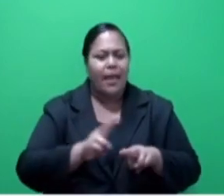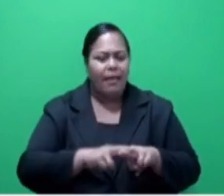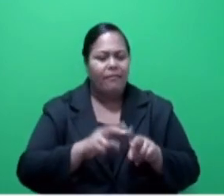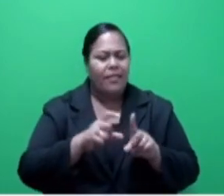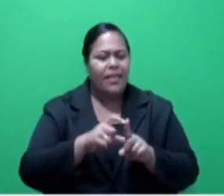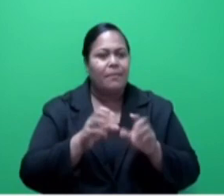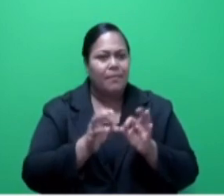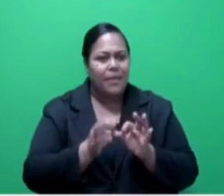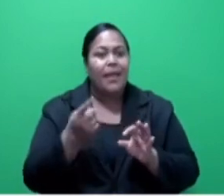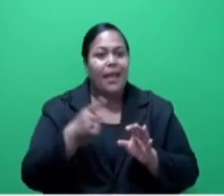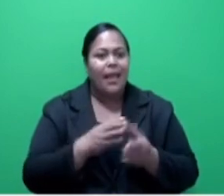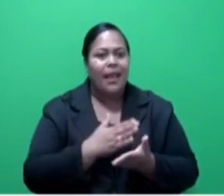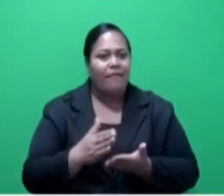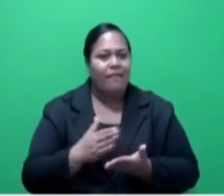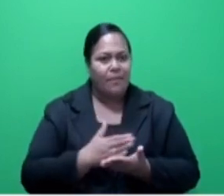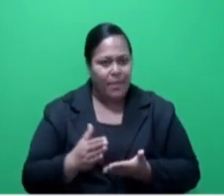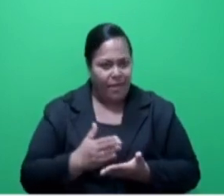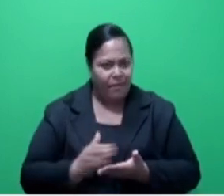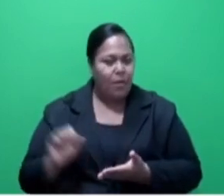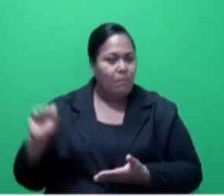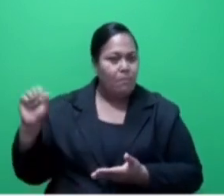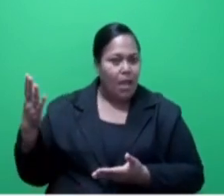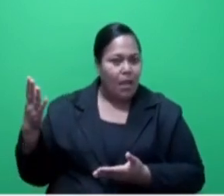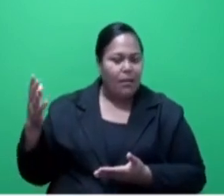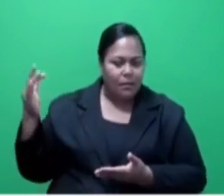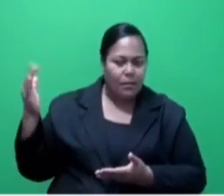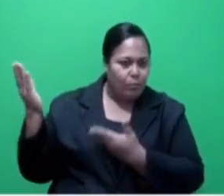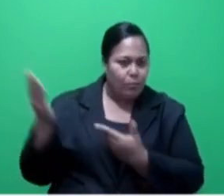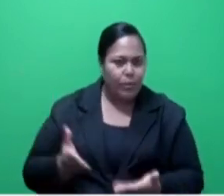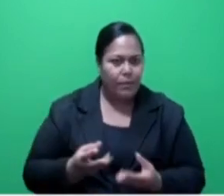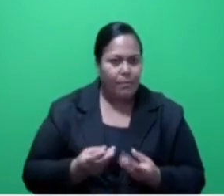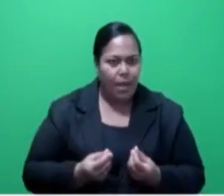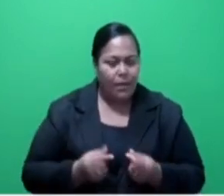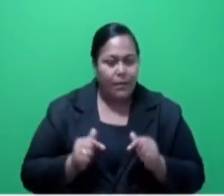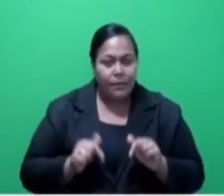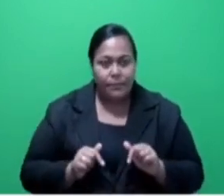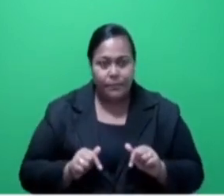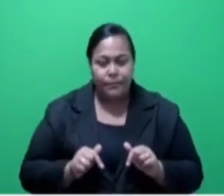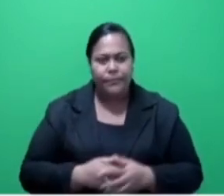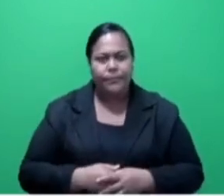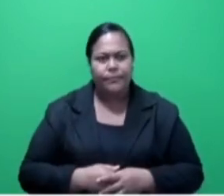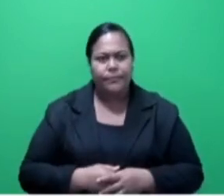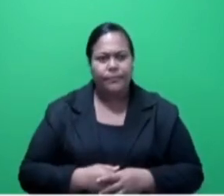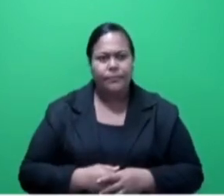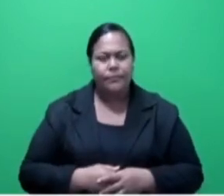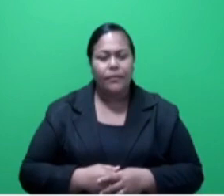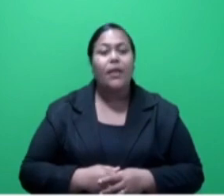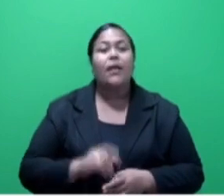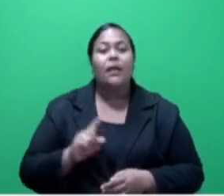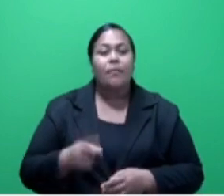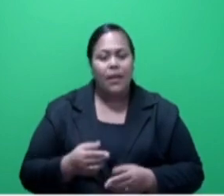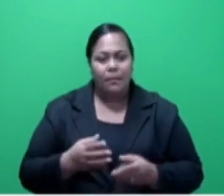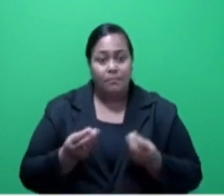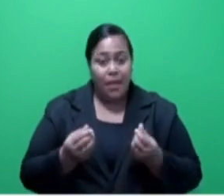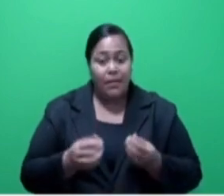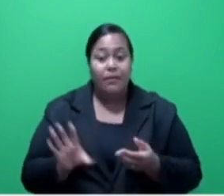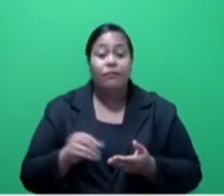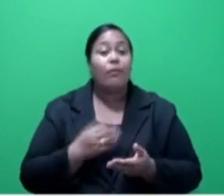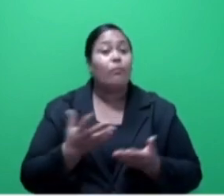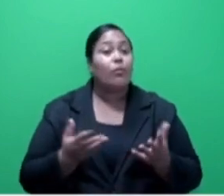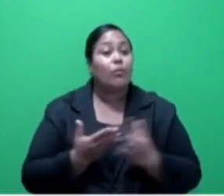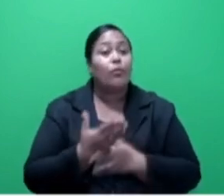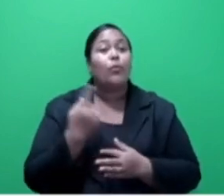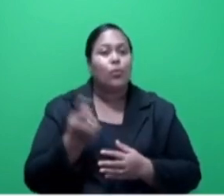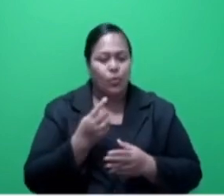touted foreign investor bringing in money, but the bulk of the money was actually provided by the Fijian people through FNPF and through